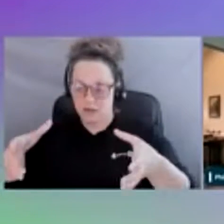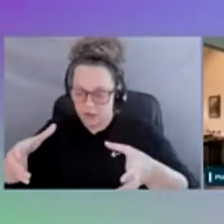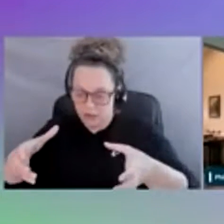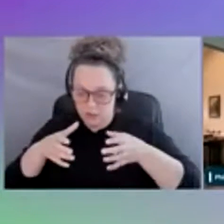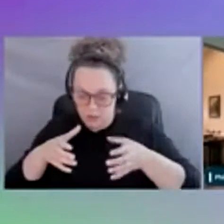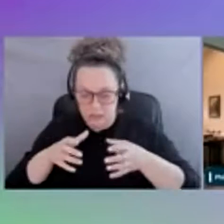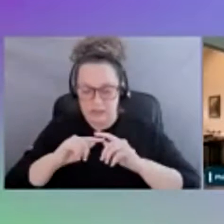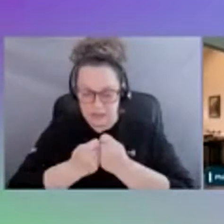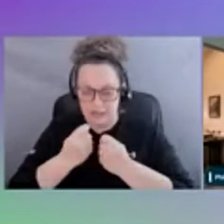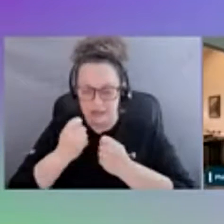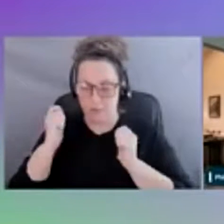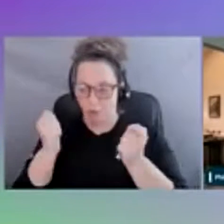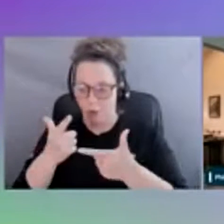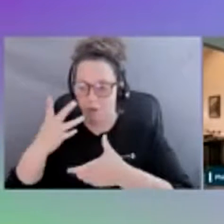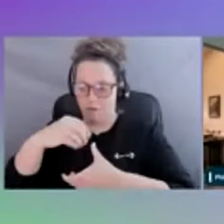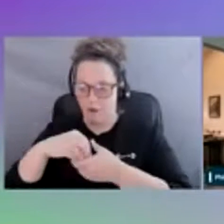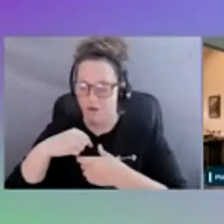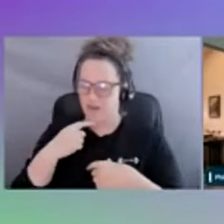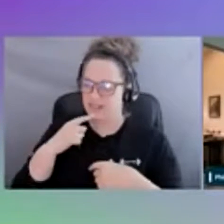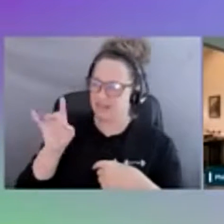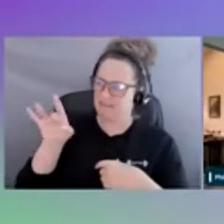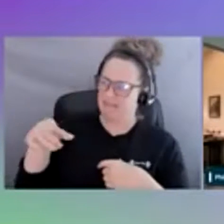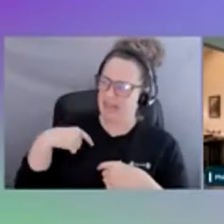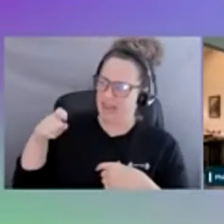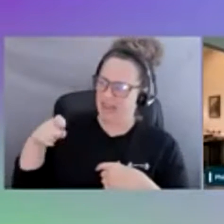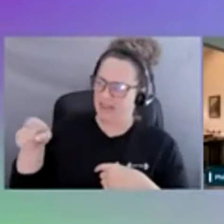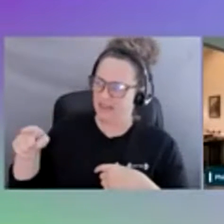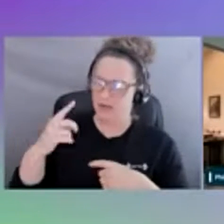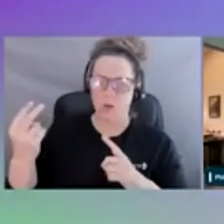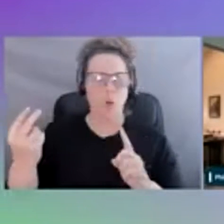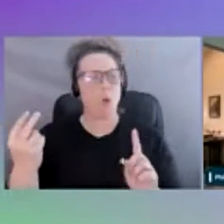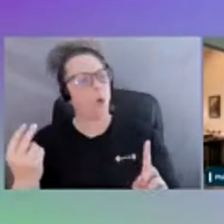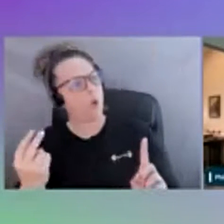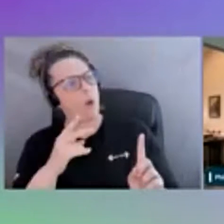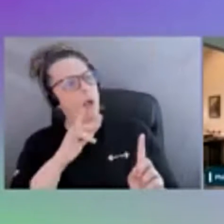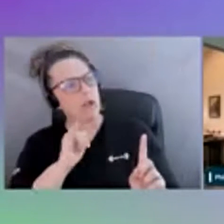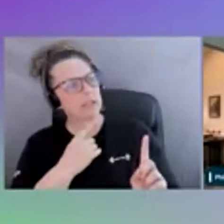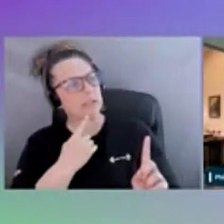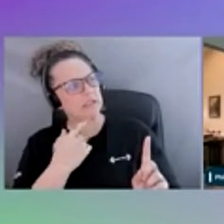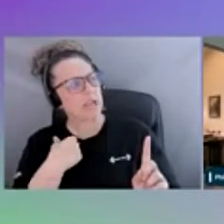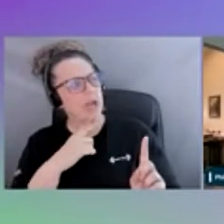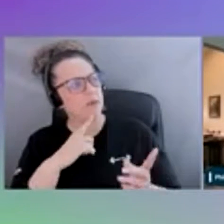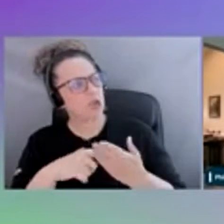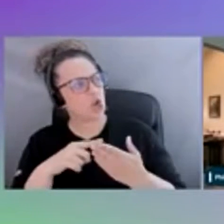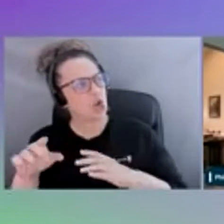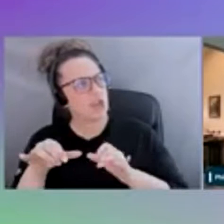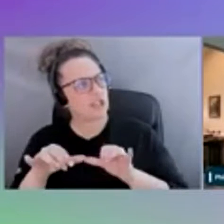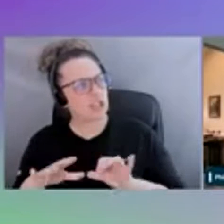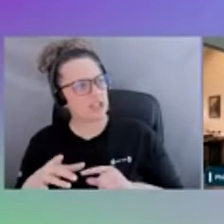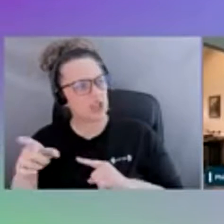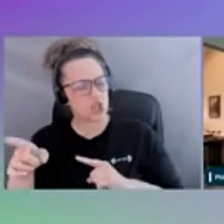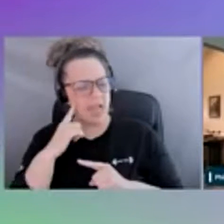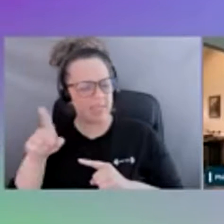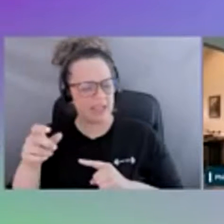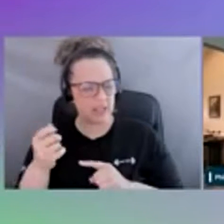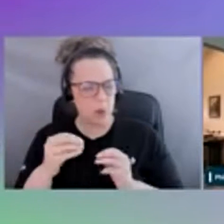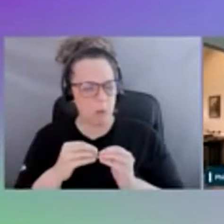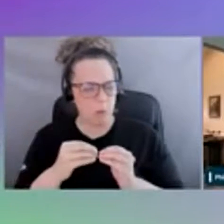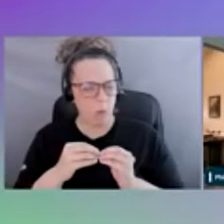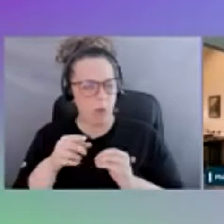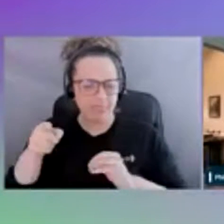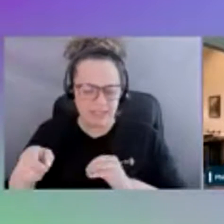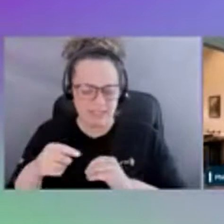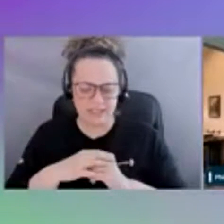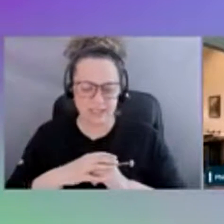need to do a little bit of this. And then they'll come in with another perspective and be like, oh, actually, I've been talking to the engineers and I think it's a little bit more of